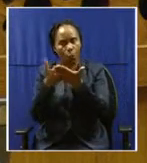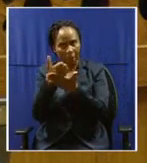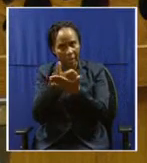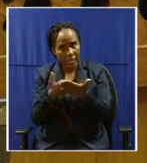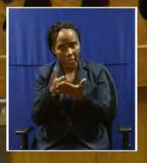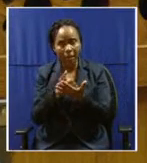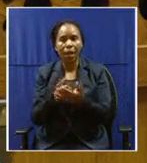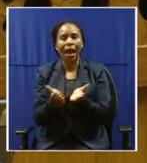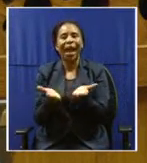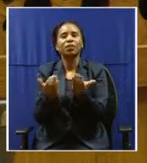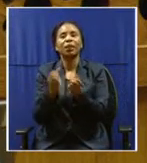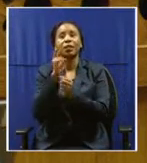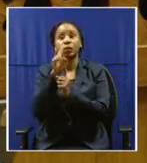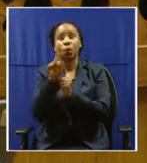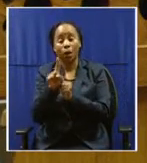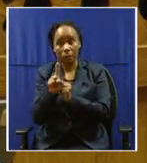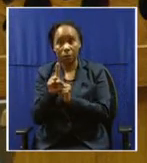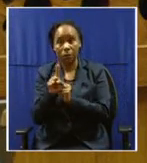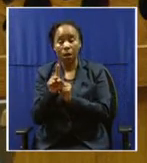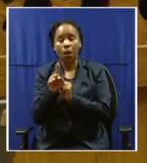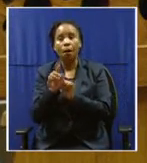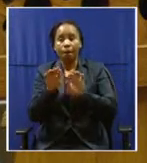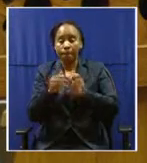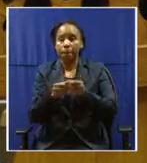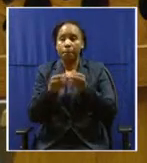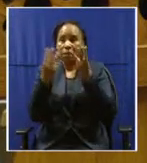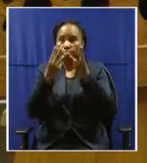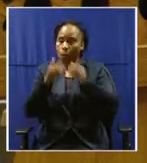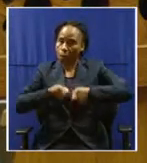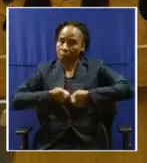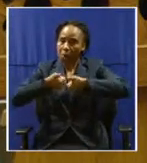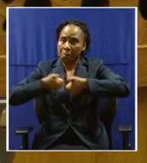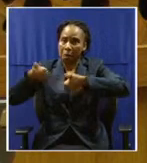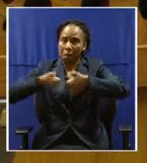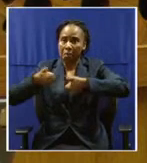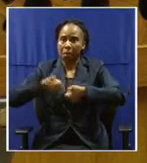strong recovery in employment by the end of